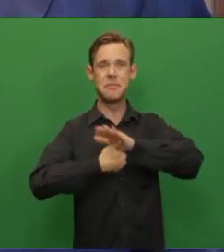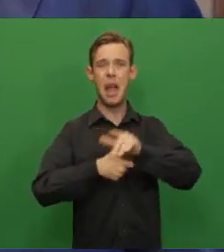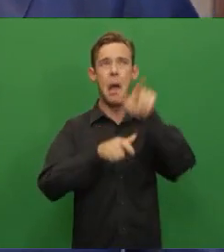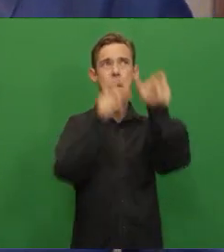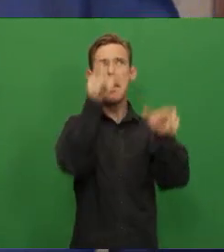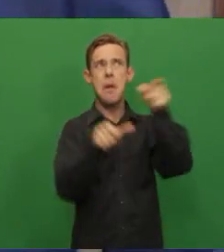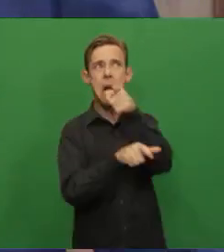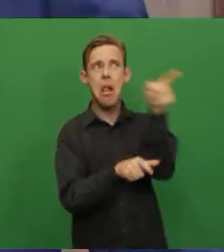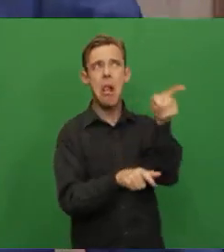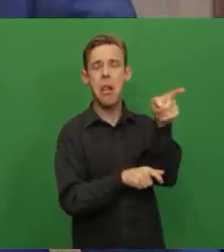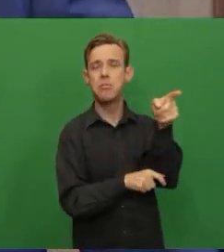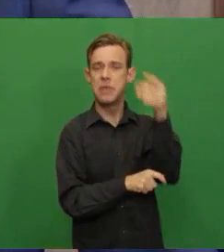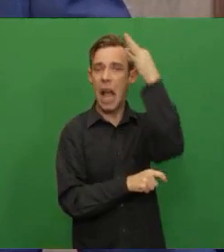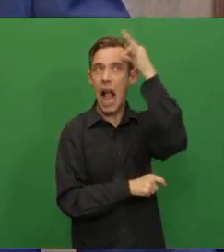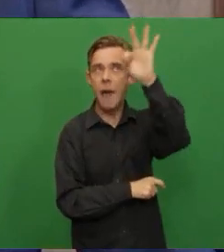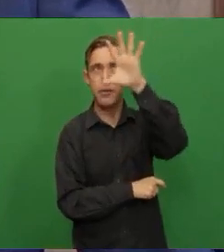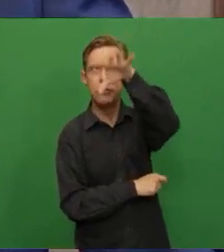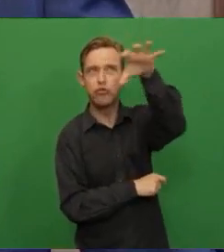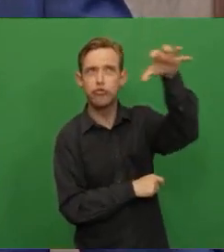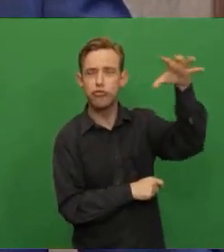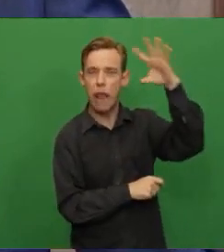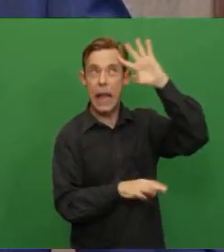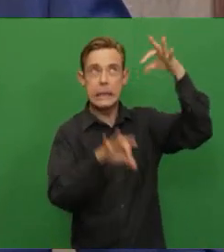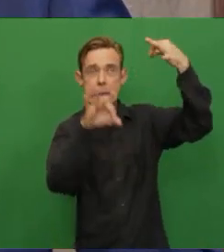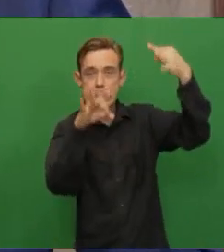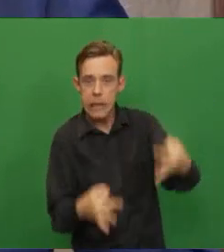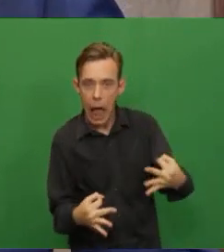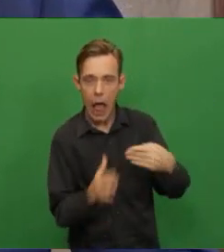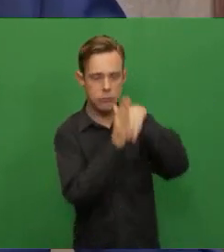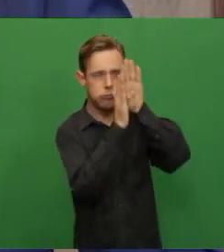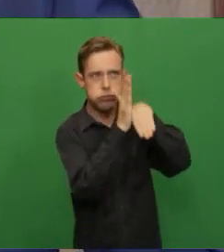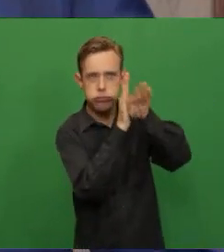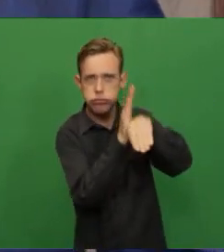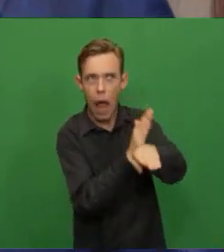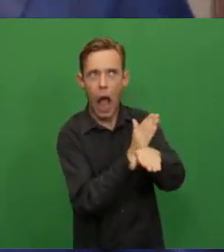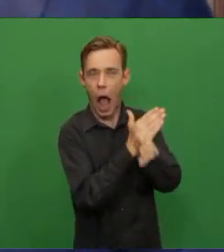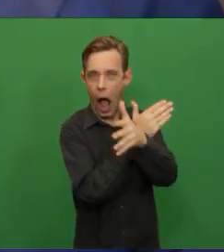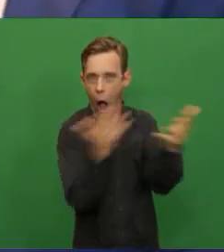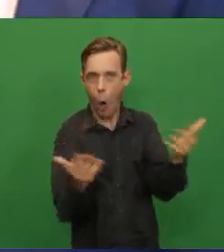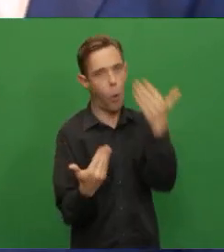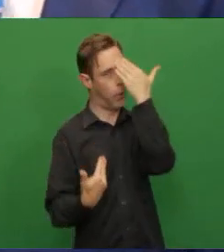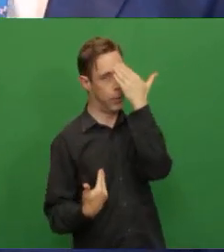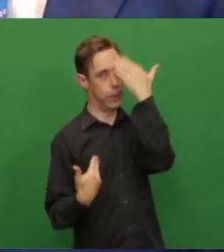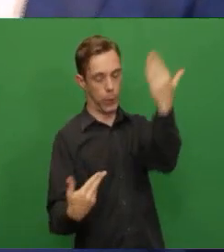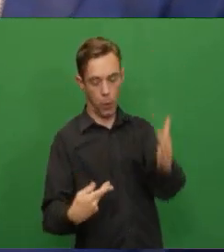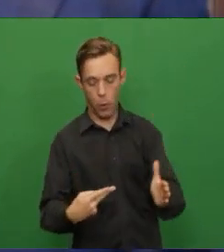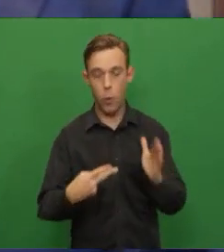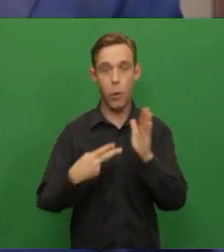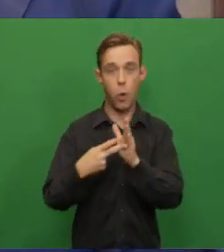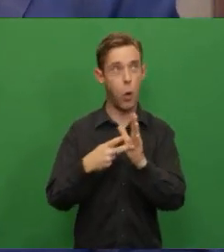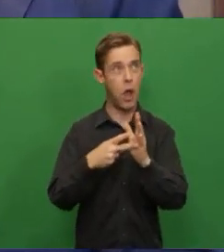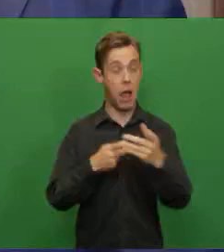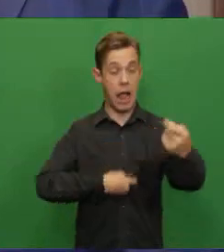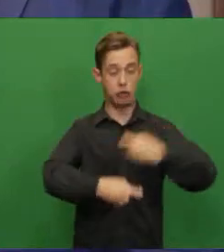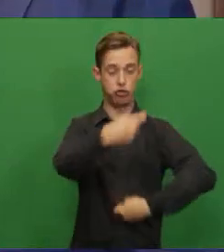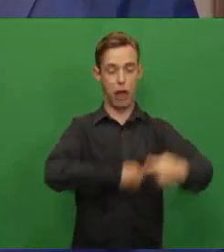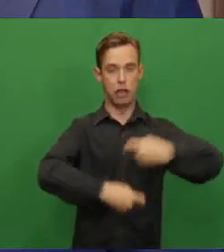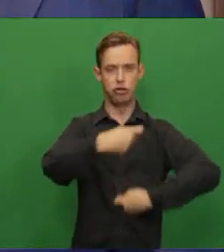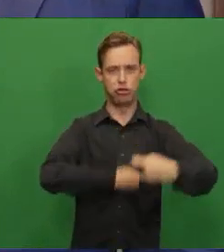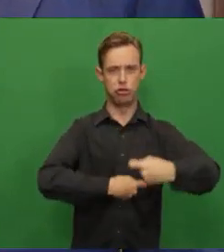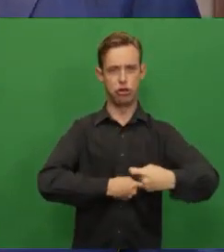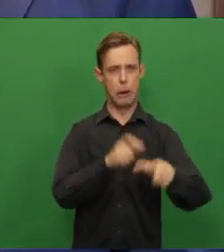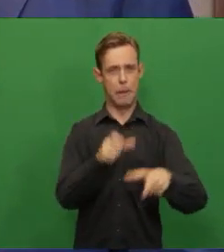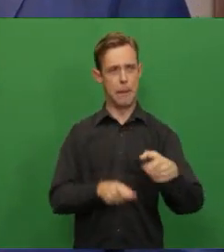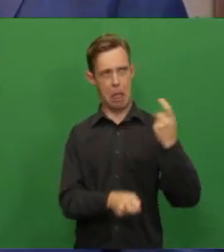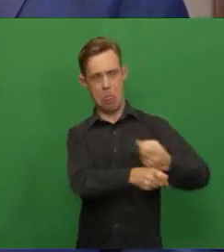uncertainty emanating from escalating trade tensions, tightening global financial conditions, and